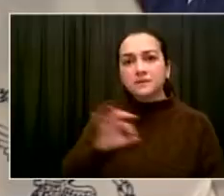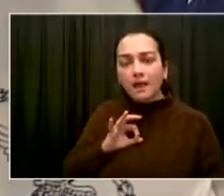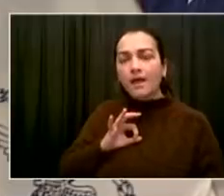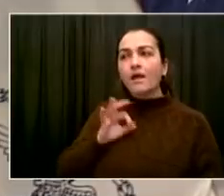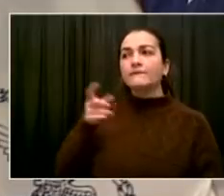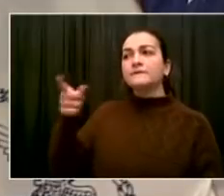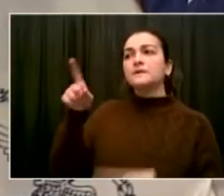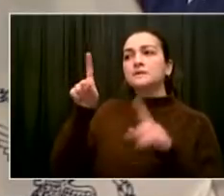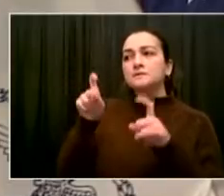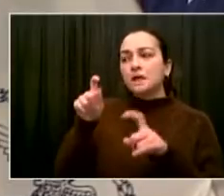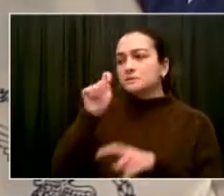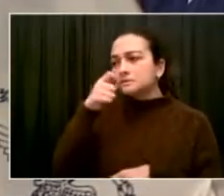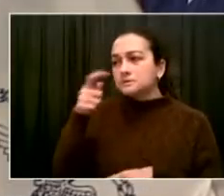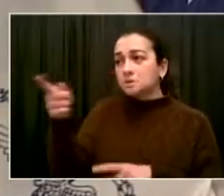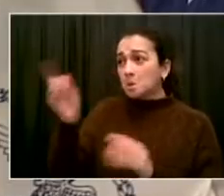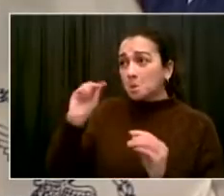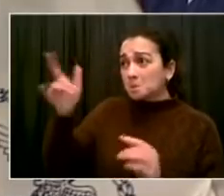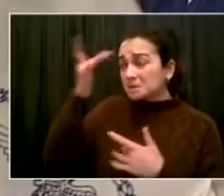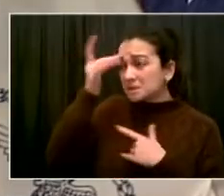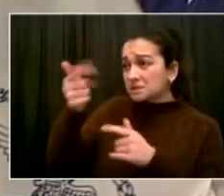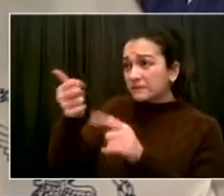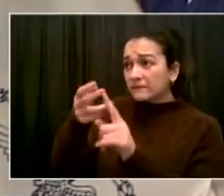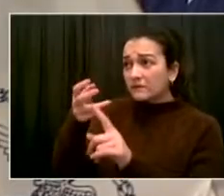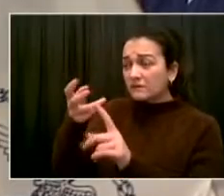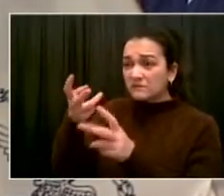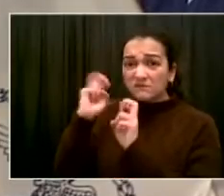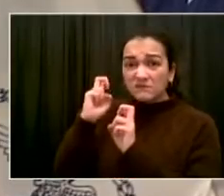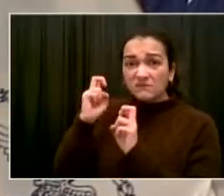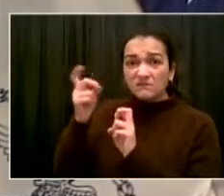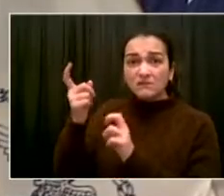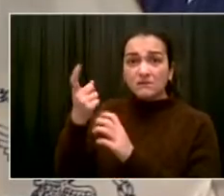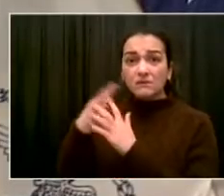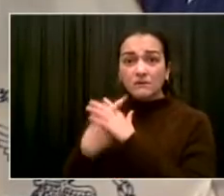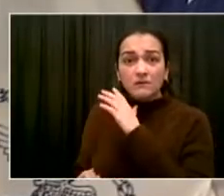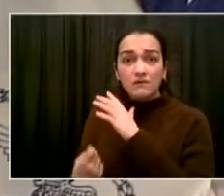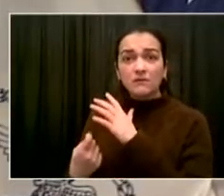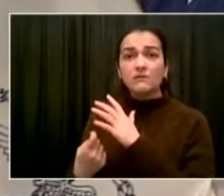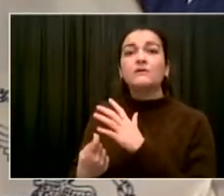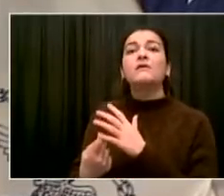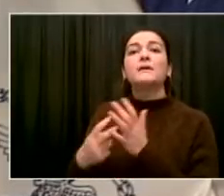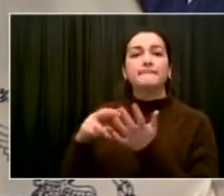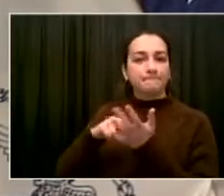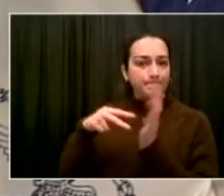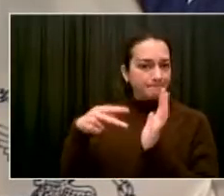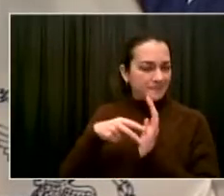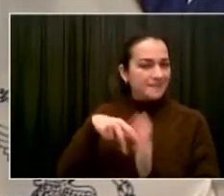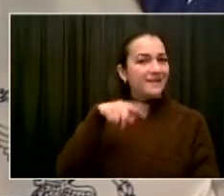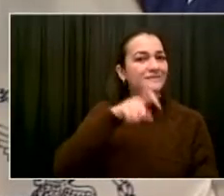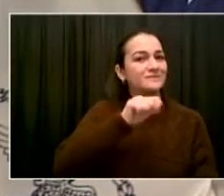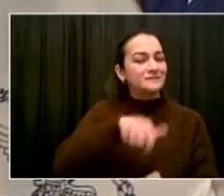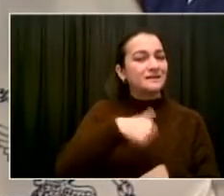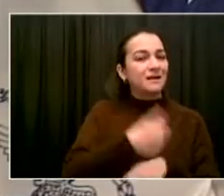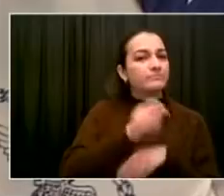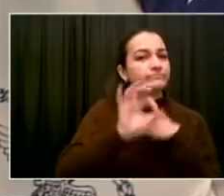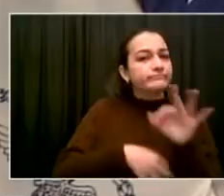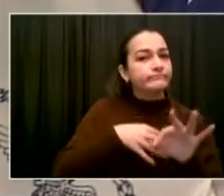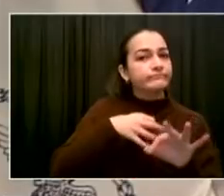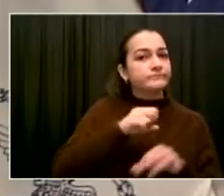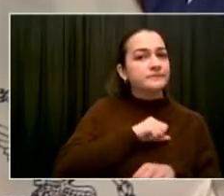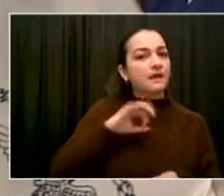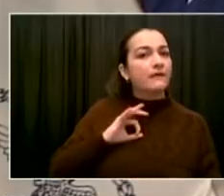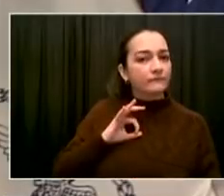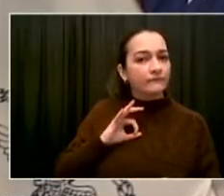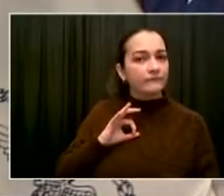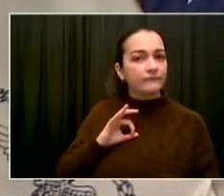reserve squad of personnel who can be deployed early in the morning to any sites that don't have all their